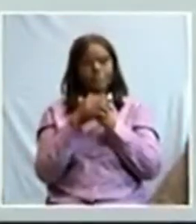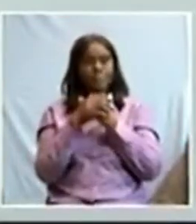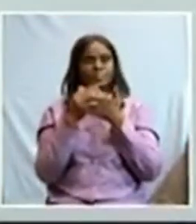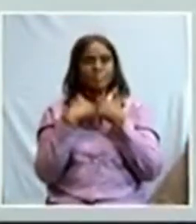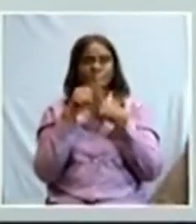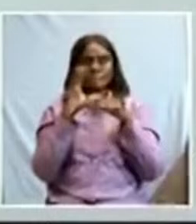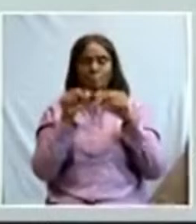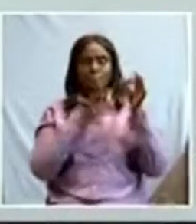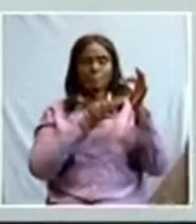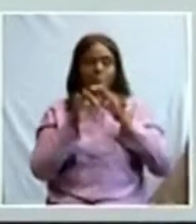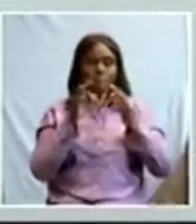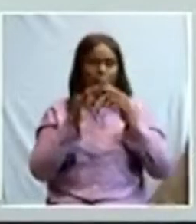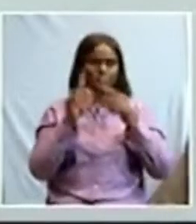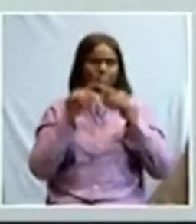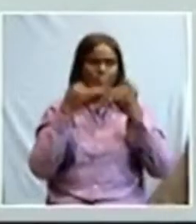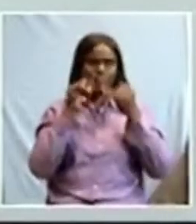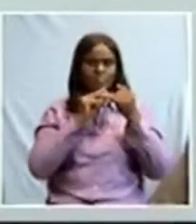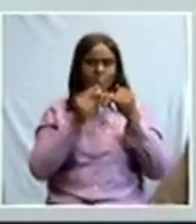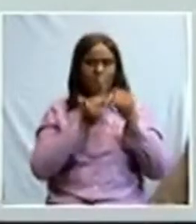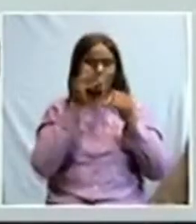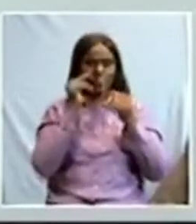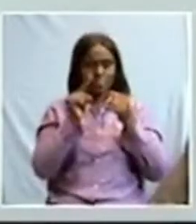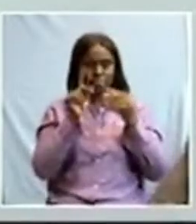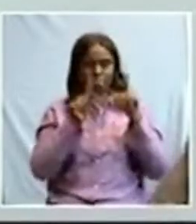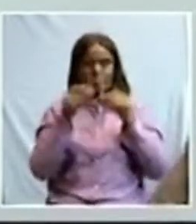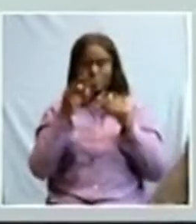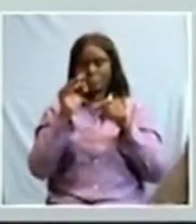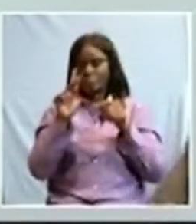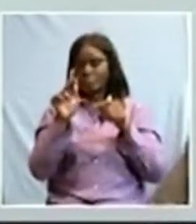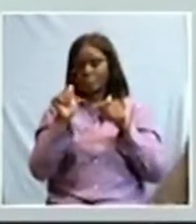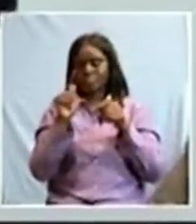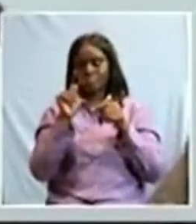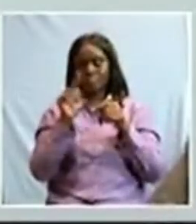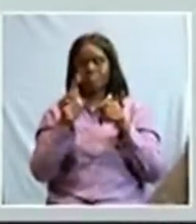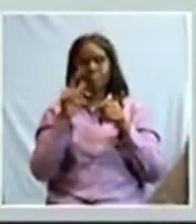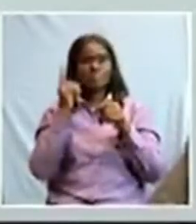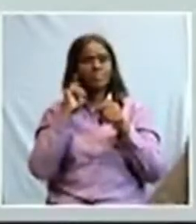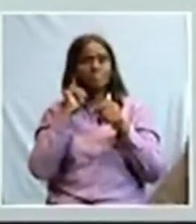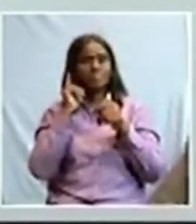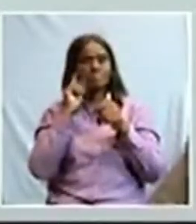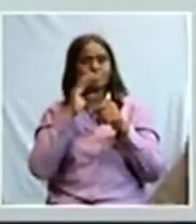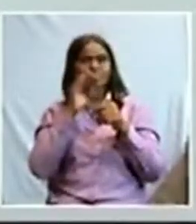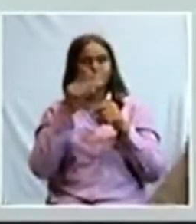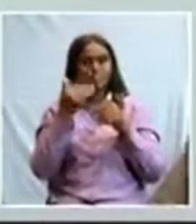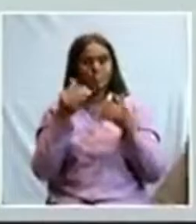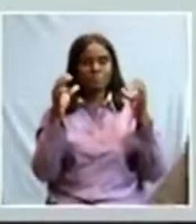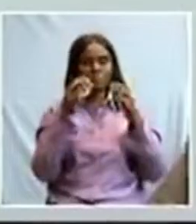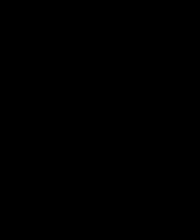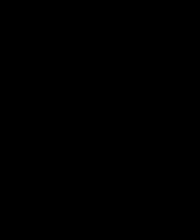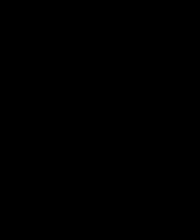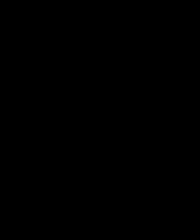no justification to tell us why the people of Katetaula, they have heard that you are giving them a class.